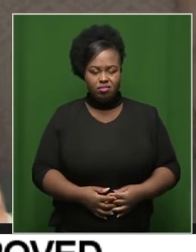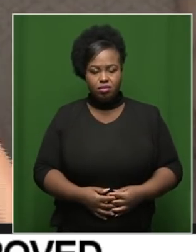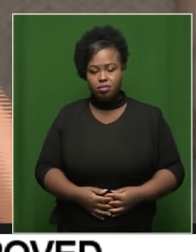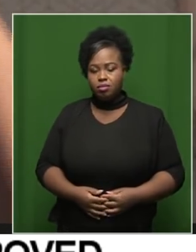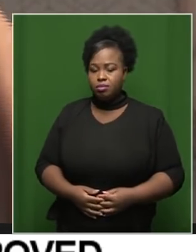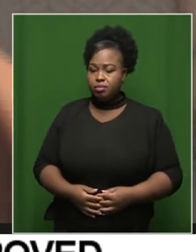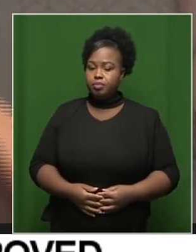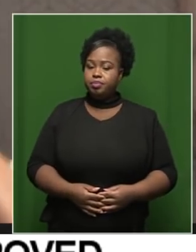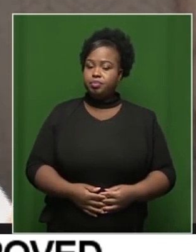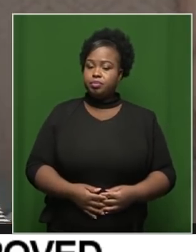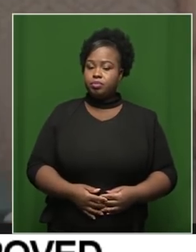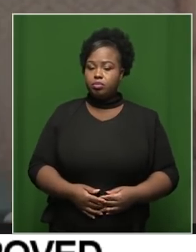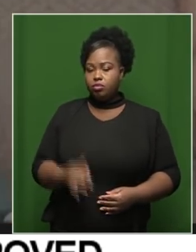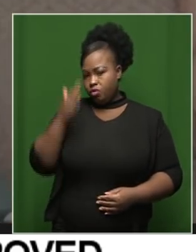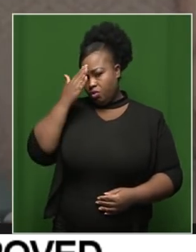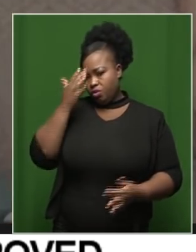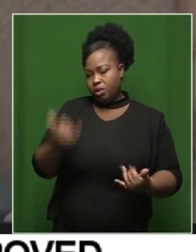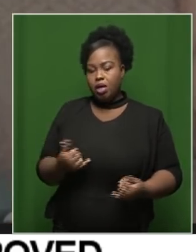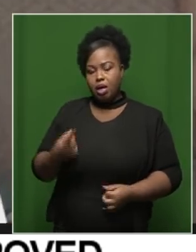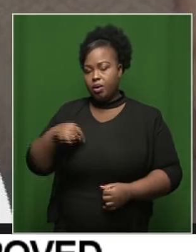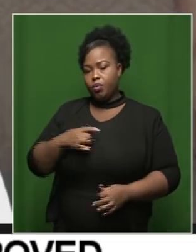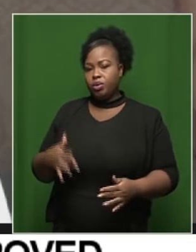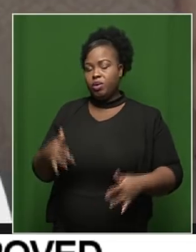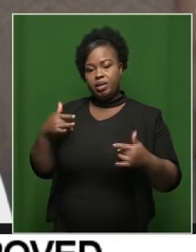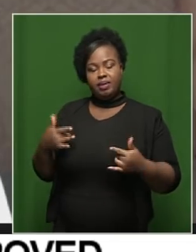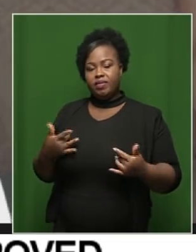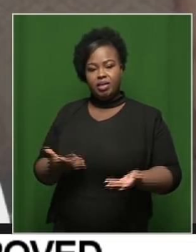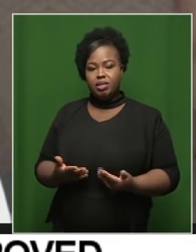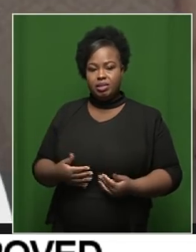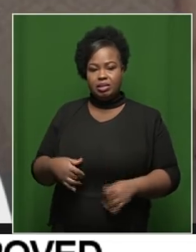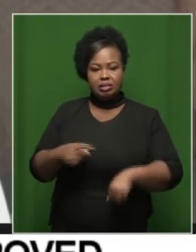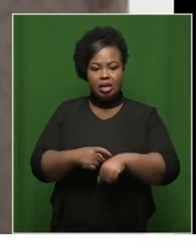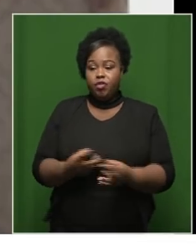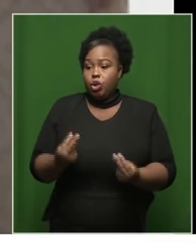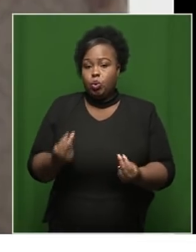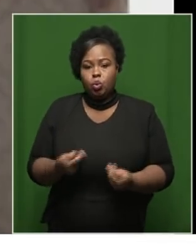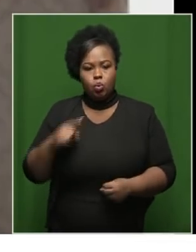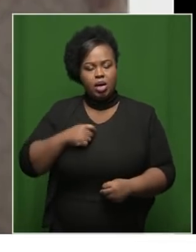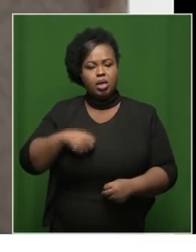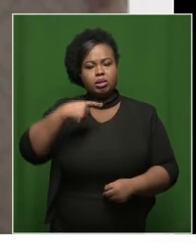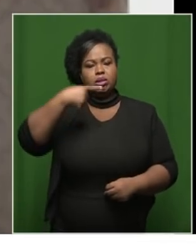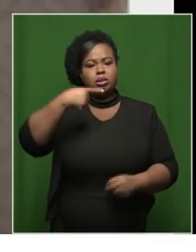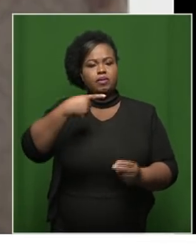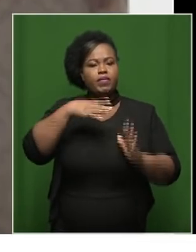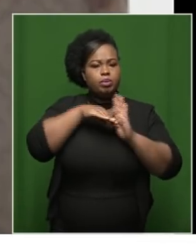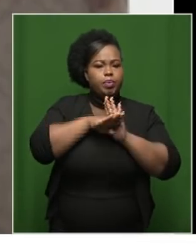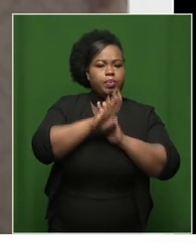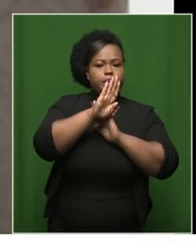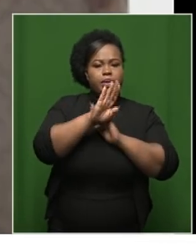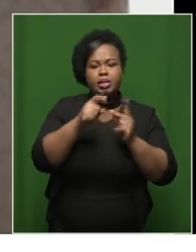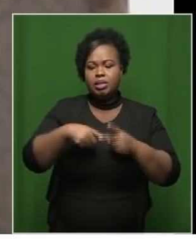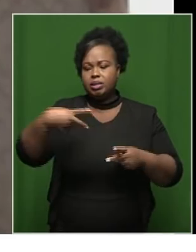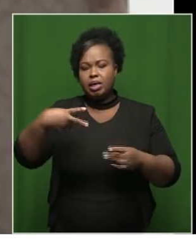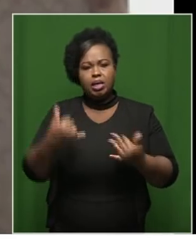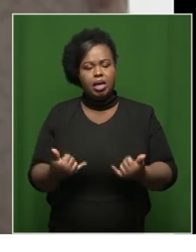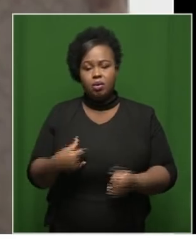Well, you know that we're living in unprecedented times. And right now, we just came off the first wave straight into the second wave. And from last